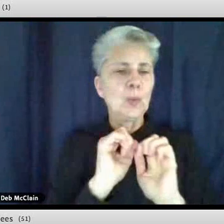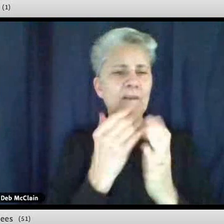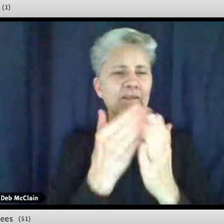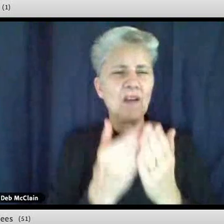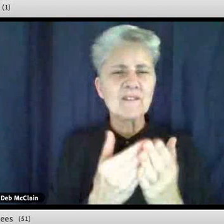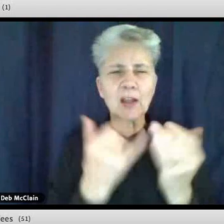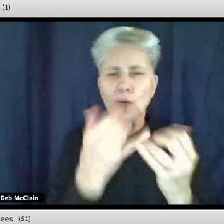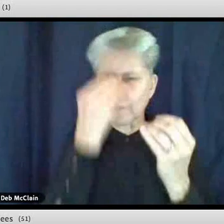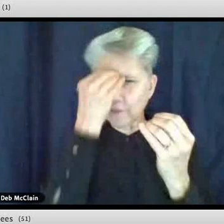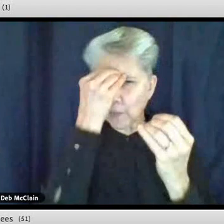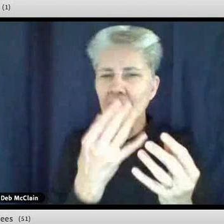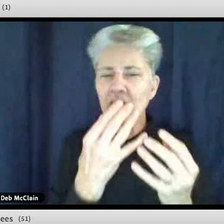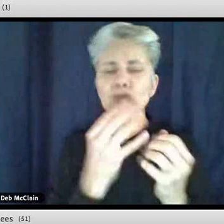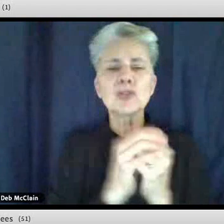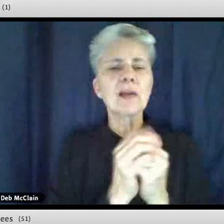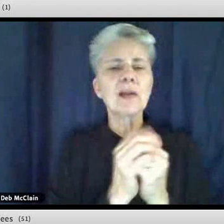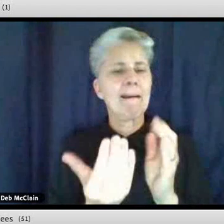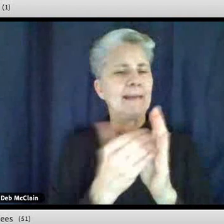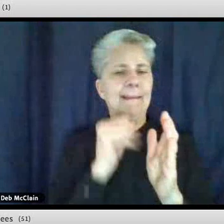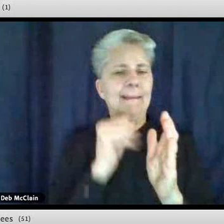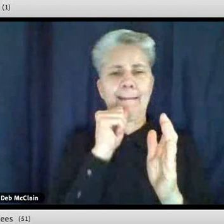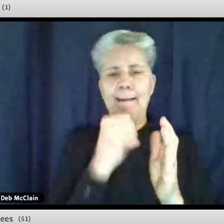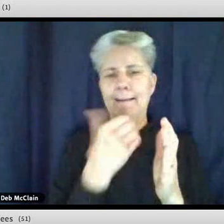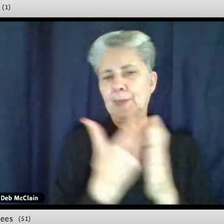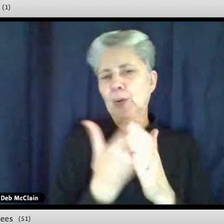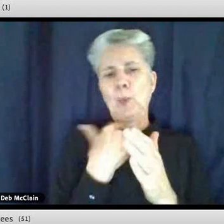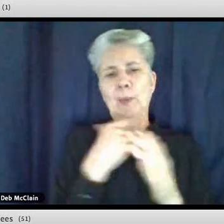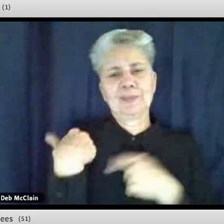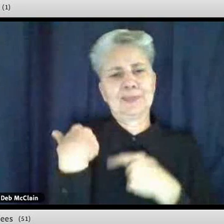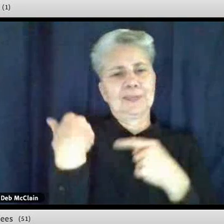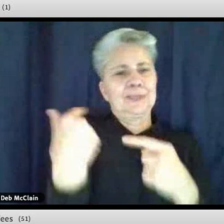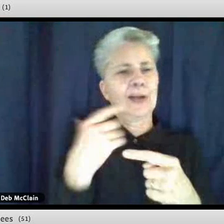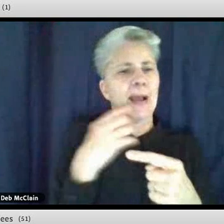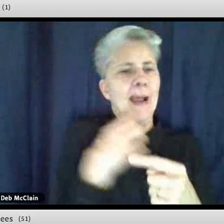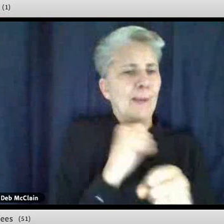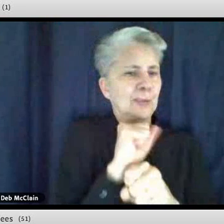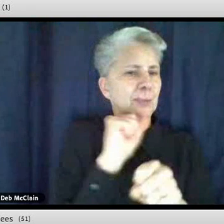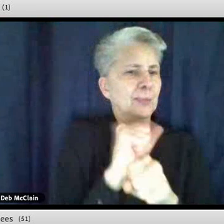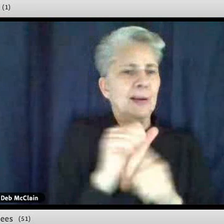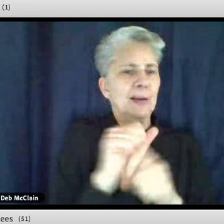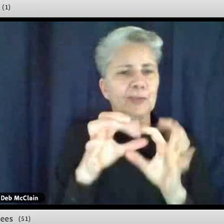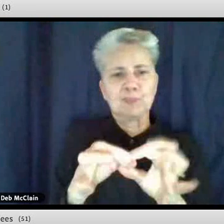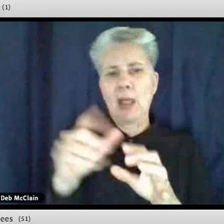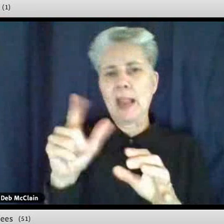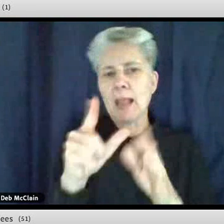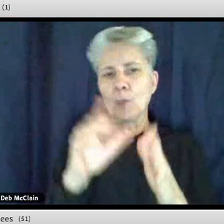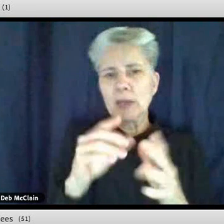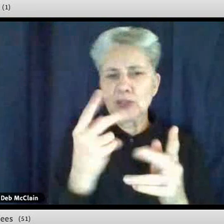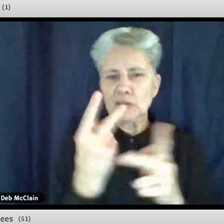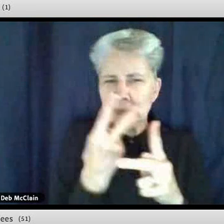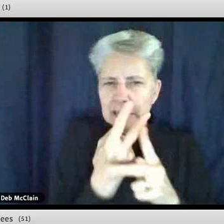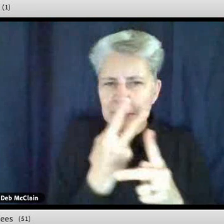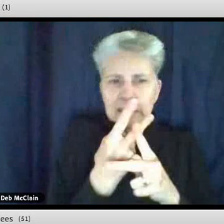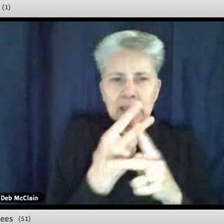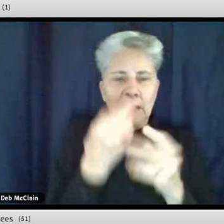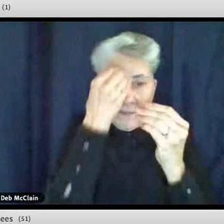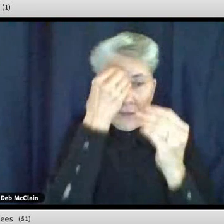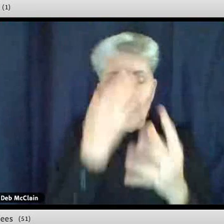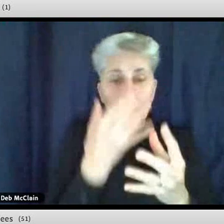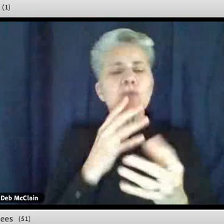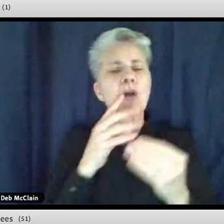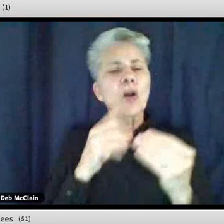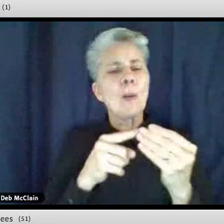current information. Again, this is not new. We've done this our entire careers in terms of sifting through information. I'm going to talk to you about a couple